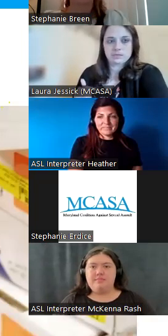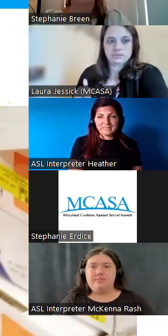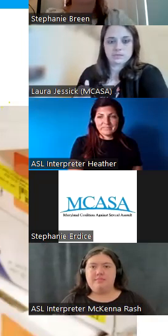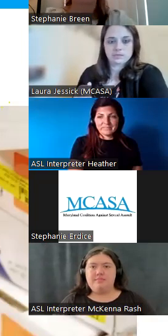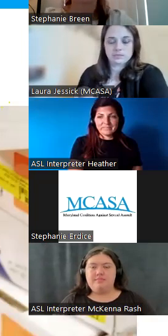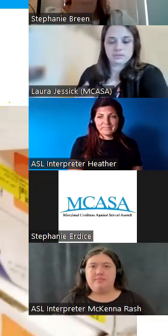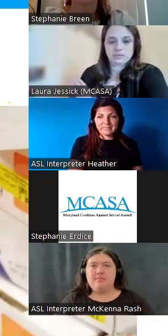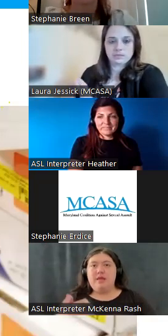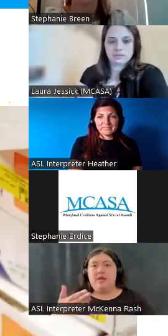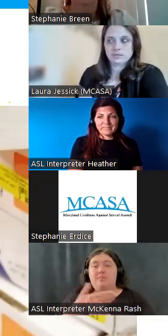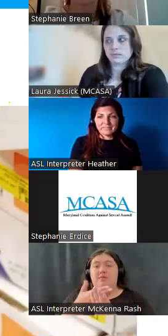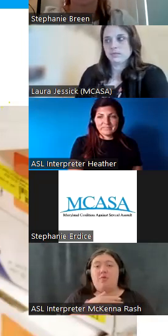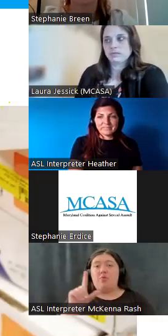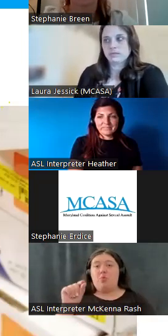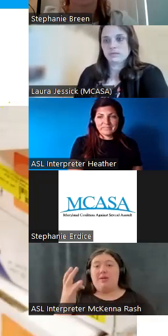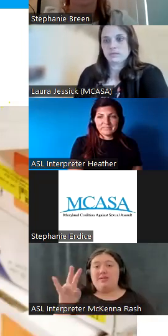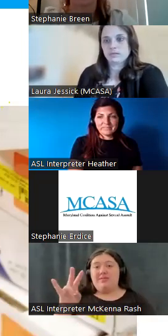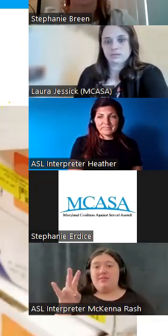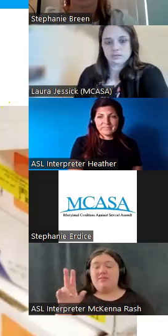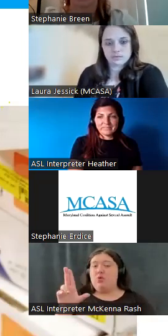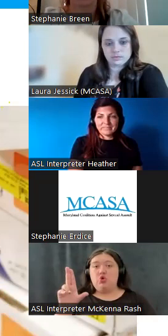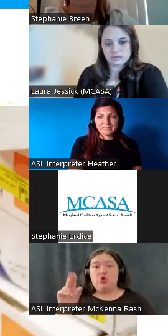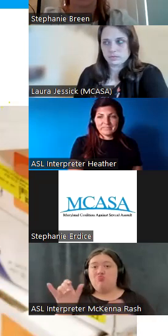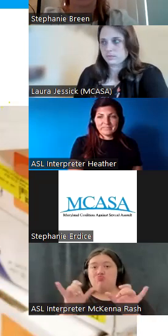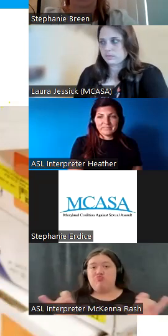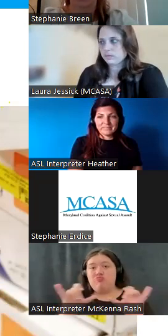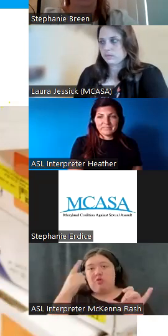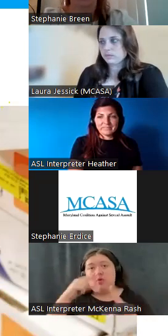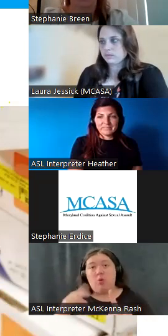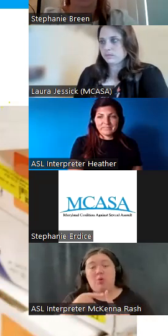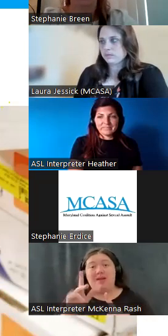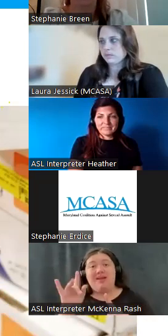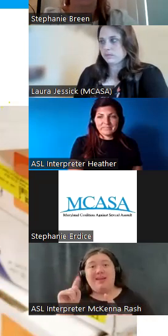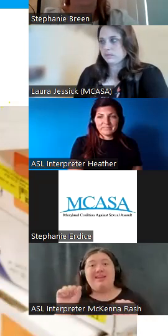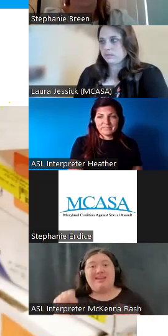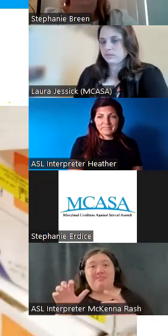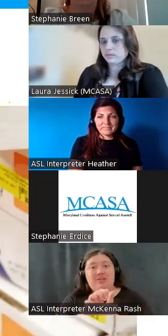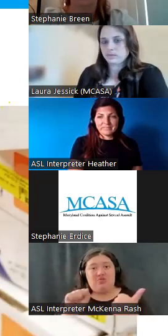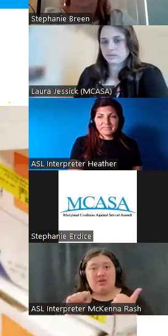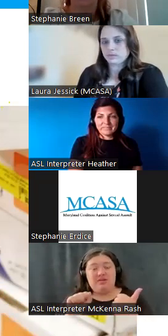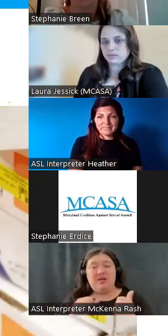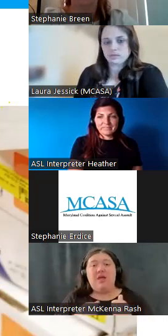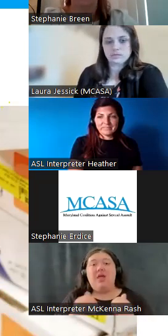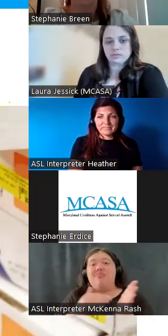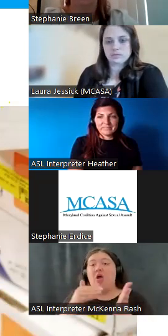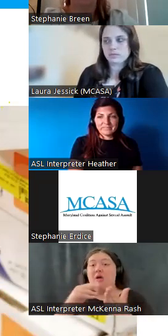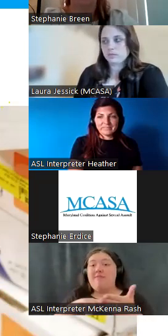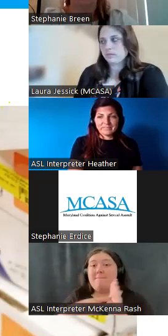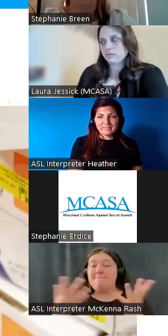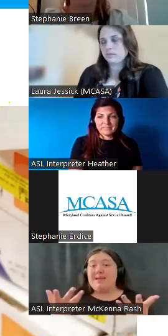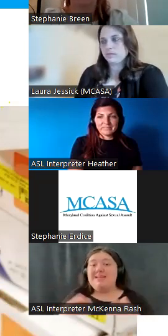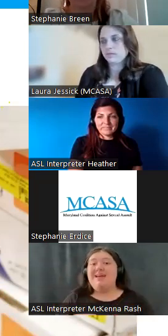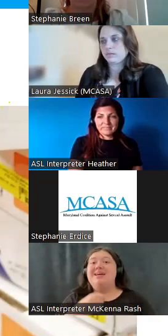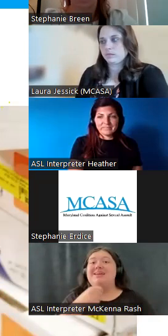Prior to 2017, there were no standards for when a kit could be destroyed. And what this often meant was that untested